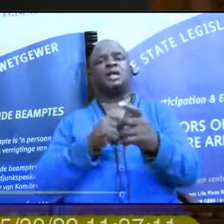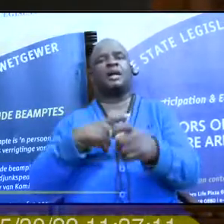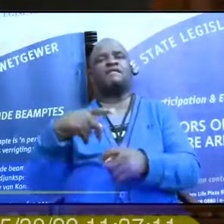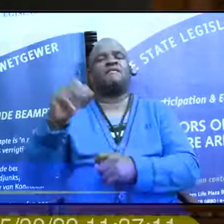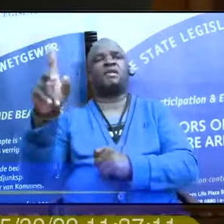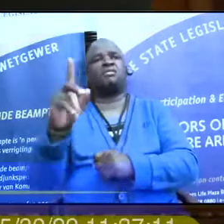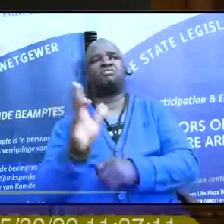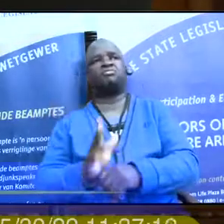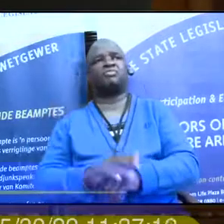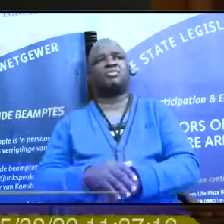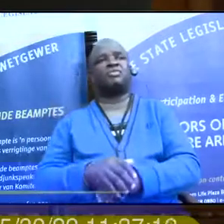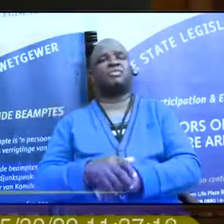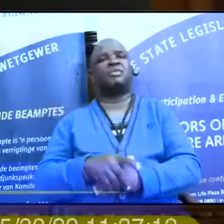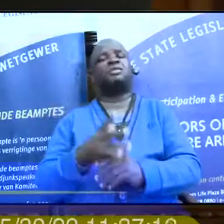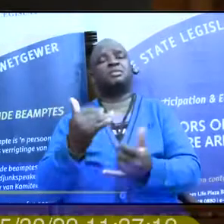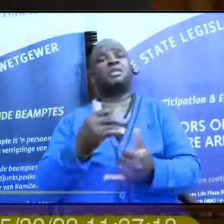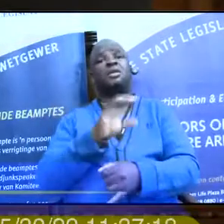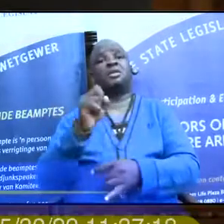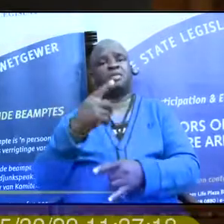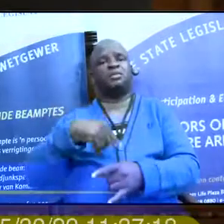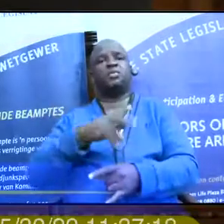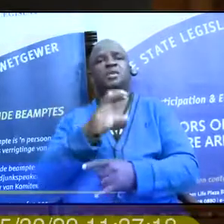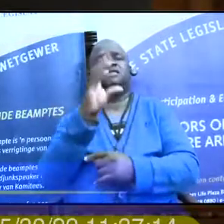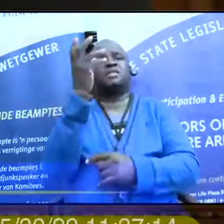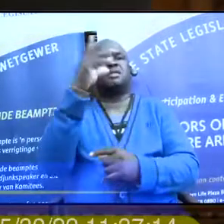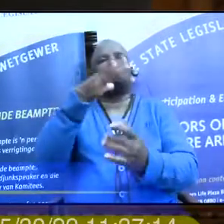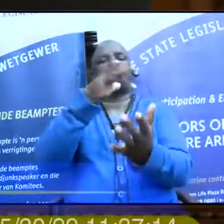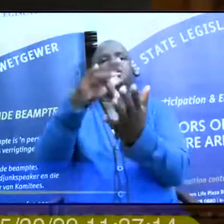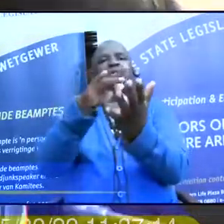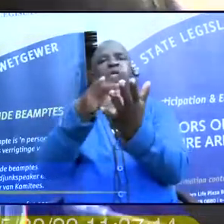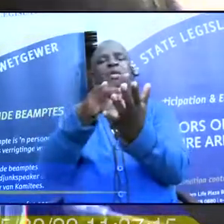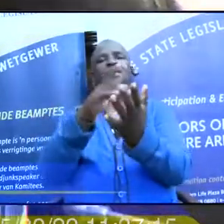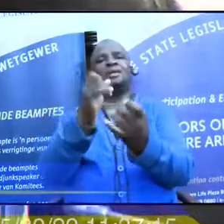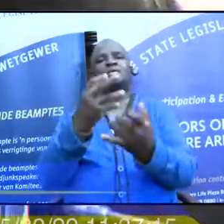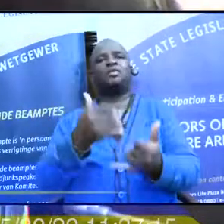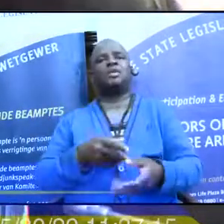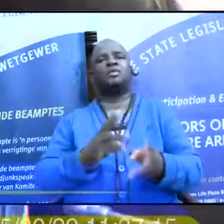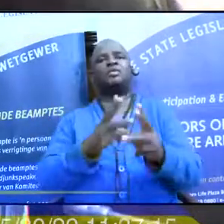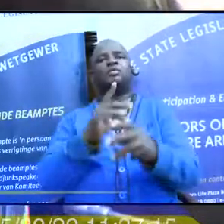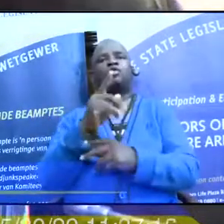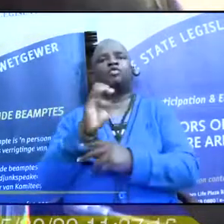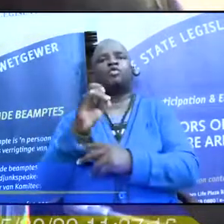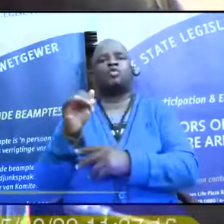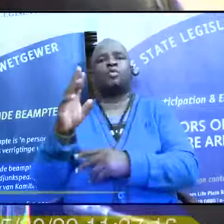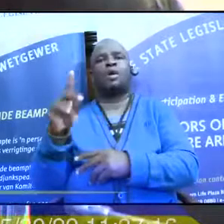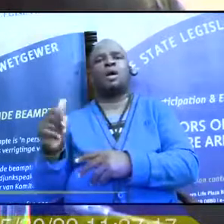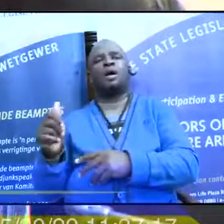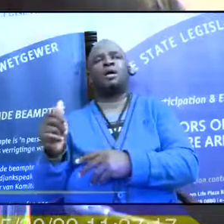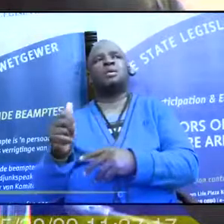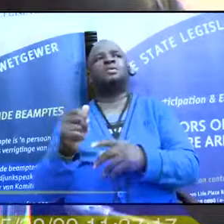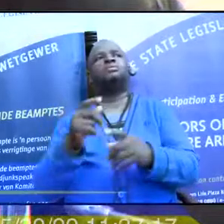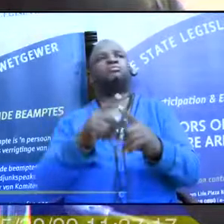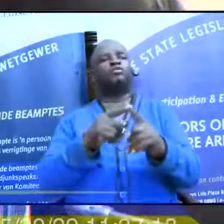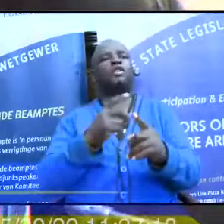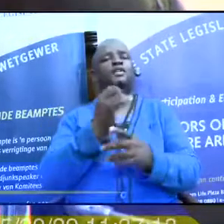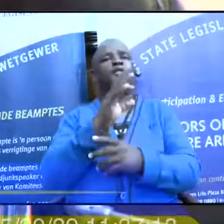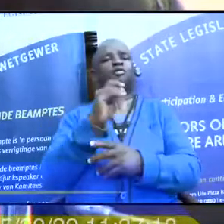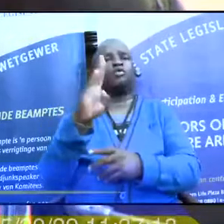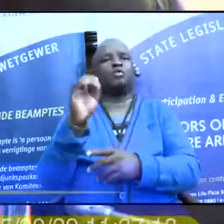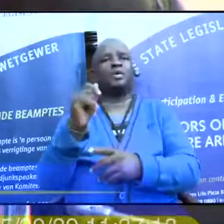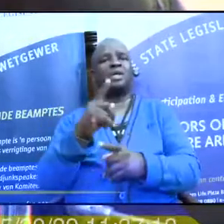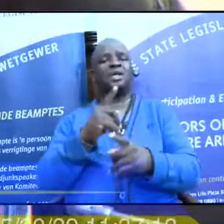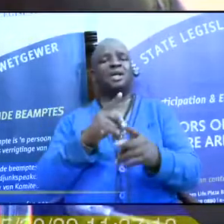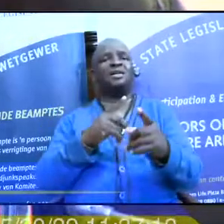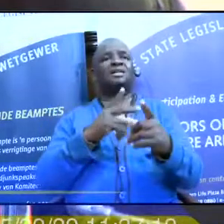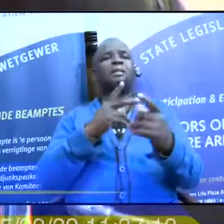uh we we central to south africa we right down the road from kucha right across the way to dubai trade port right up the